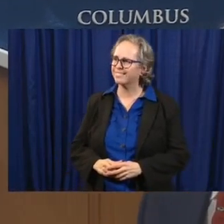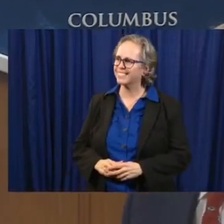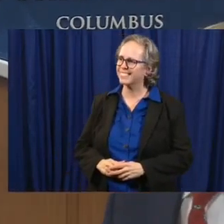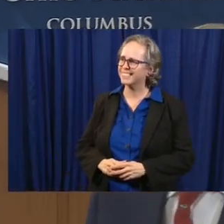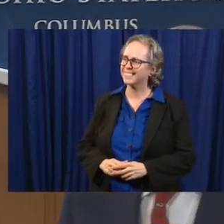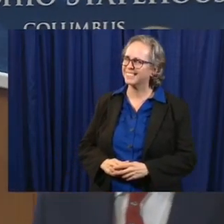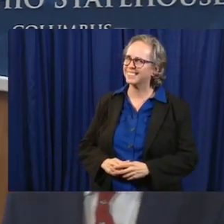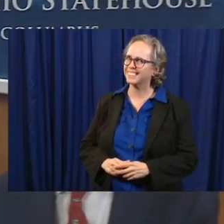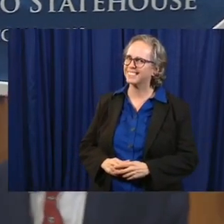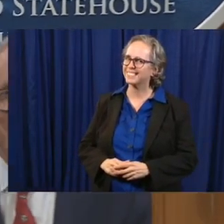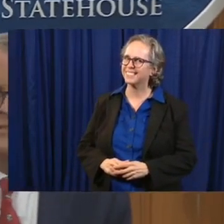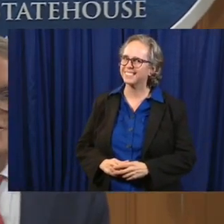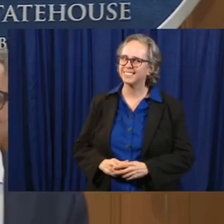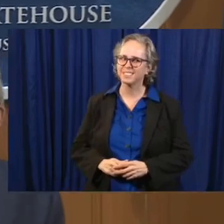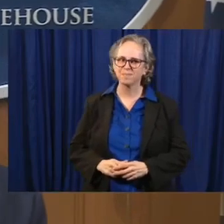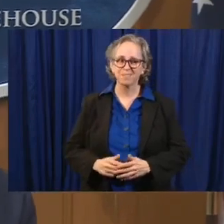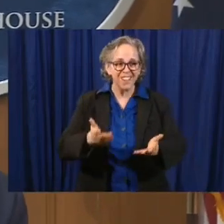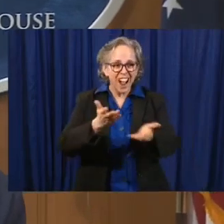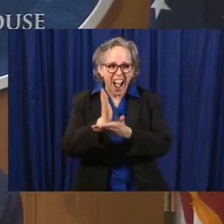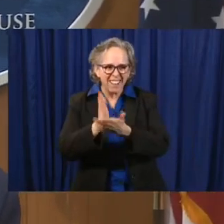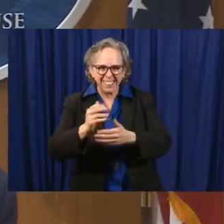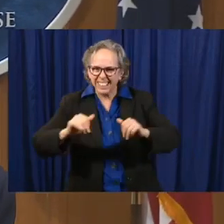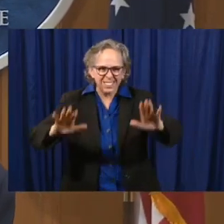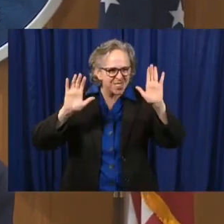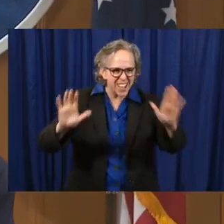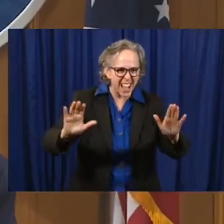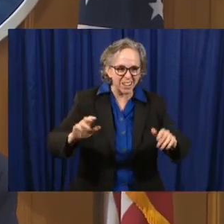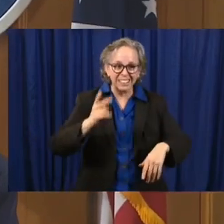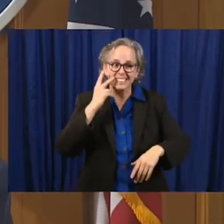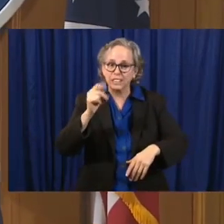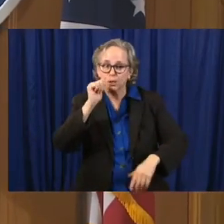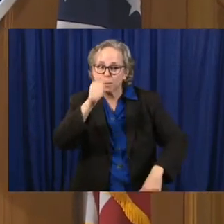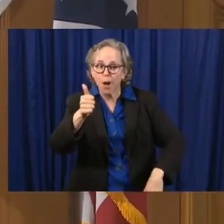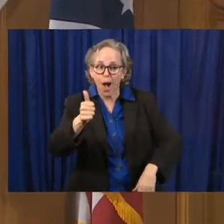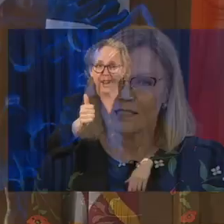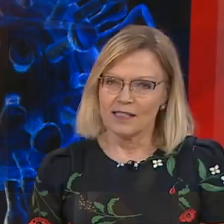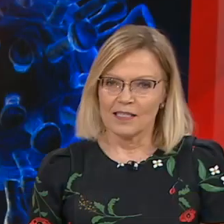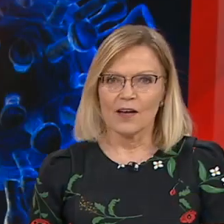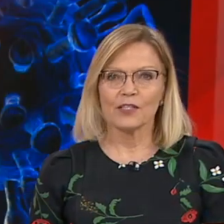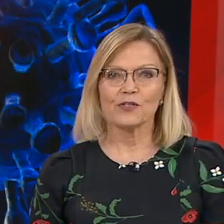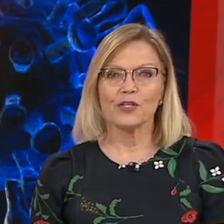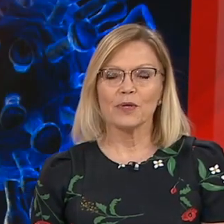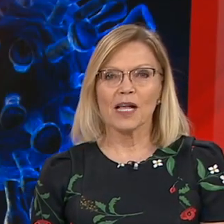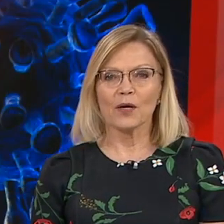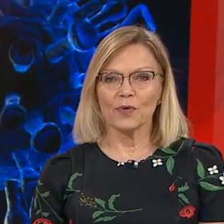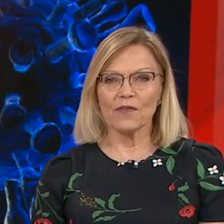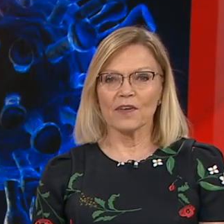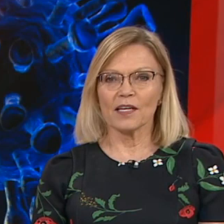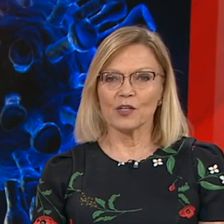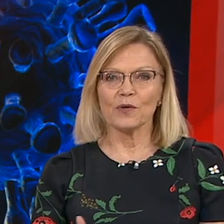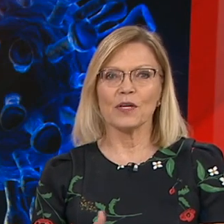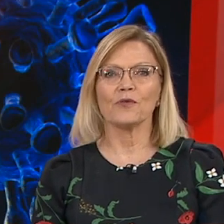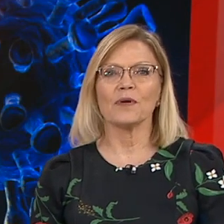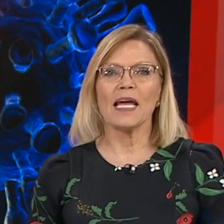We're all in this together, this is true, and we gotta rise.